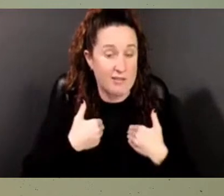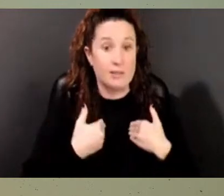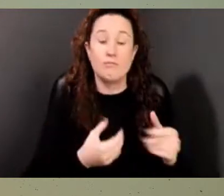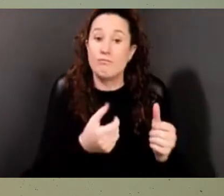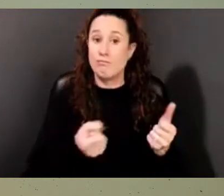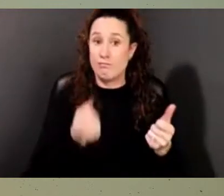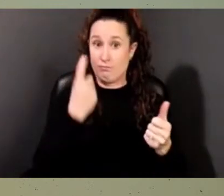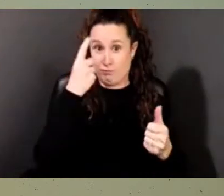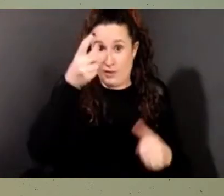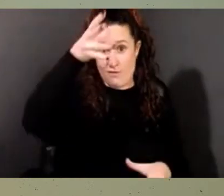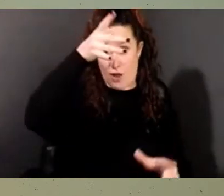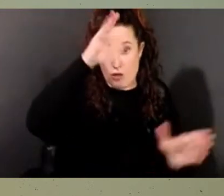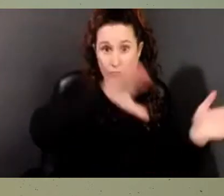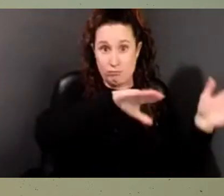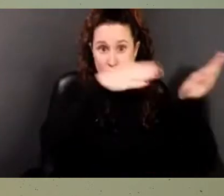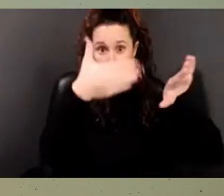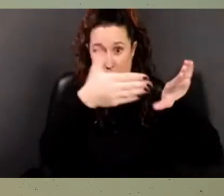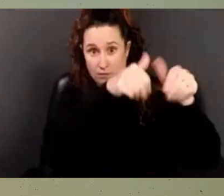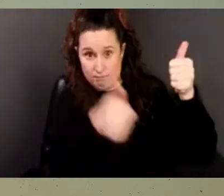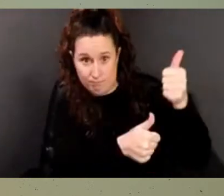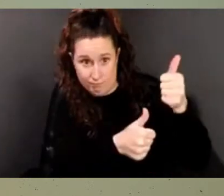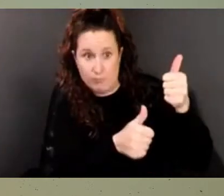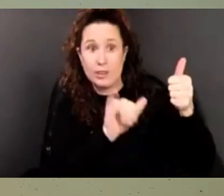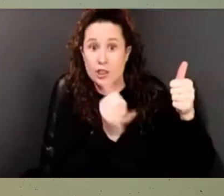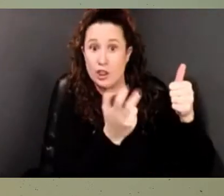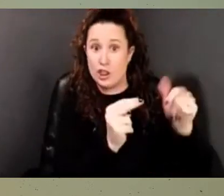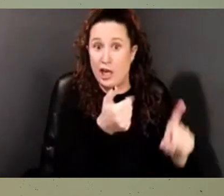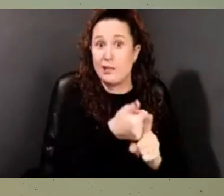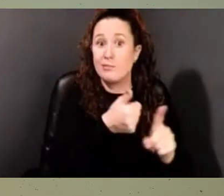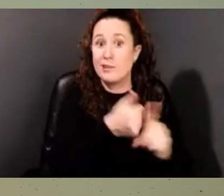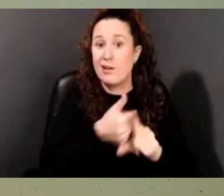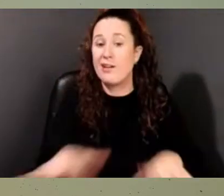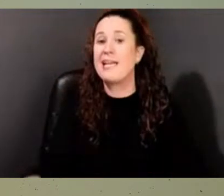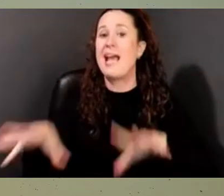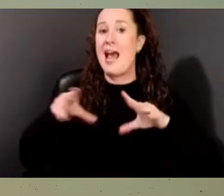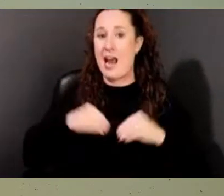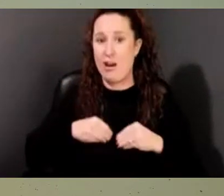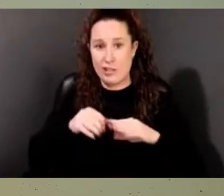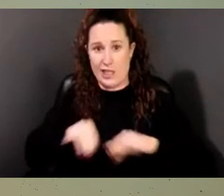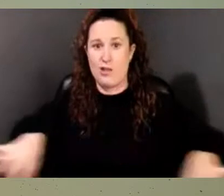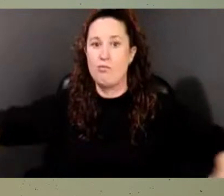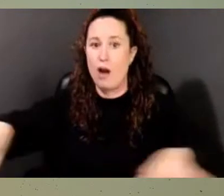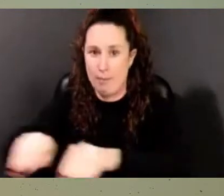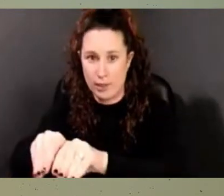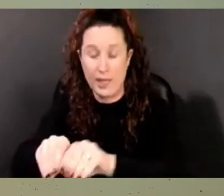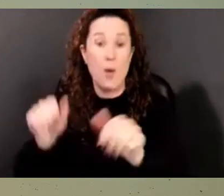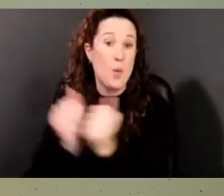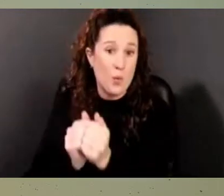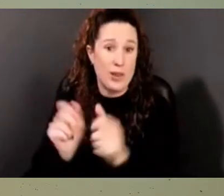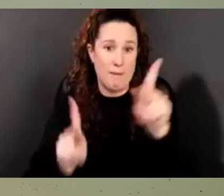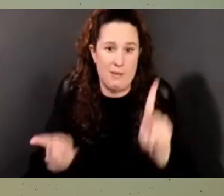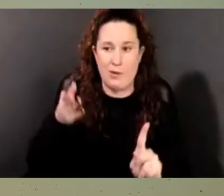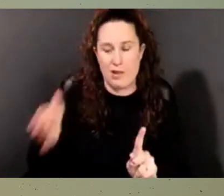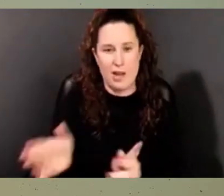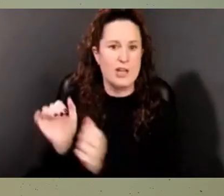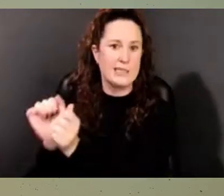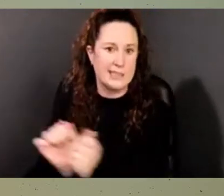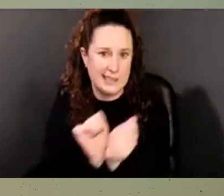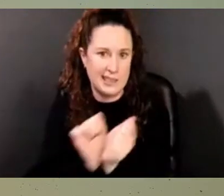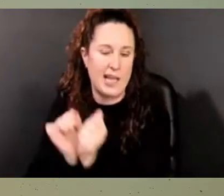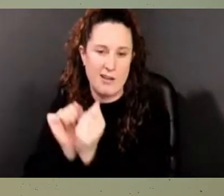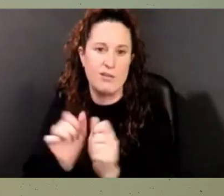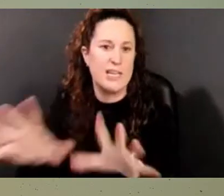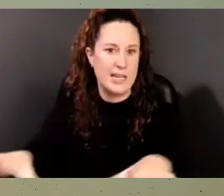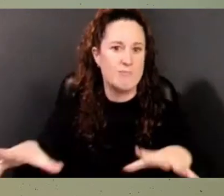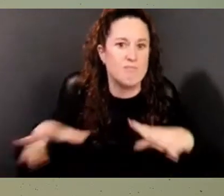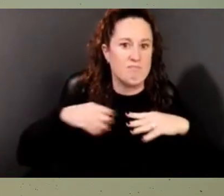he inherited property, which included an unknown number of enslaved individuals and the land we know of today as the John